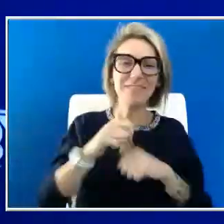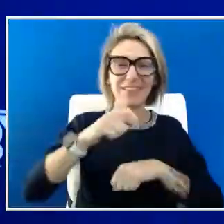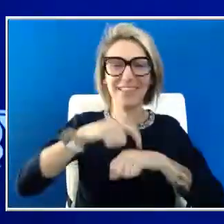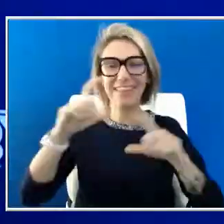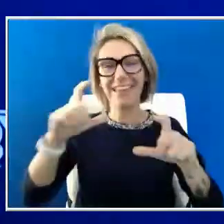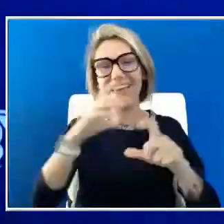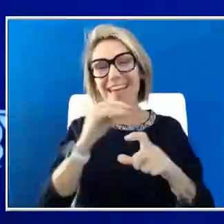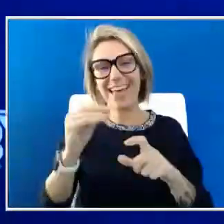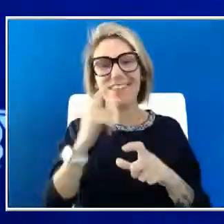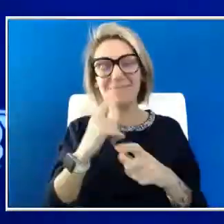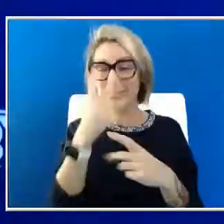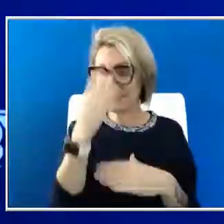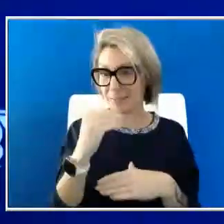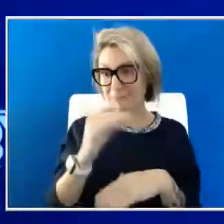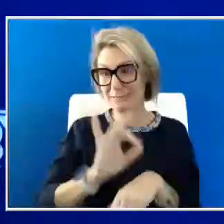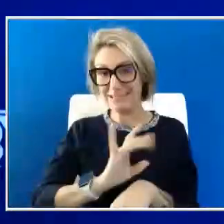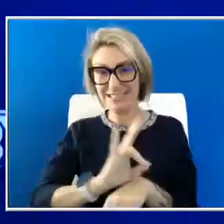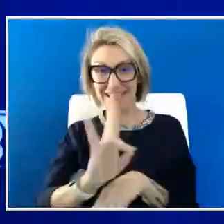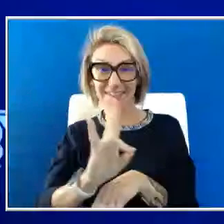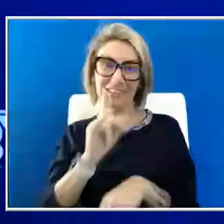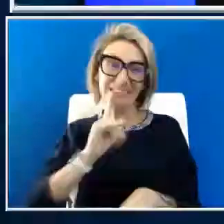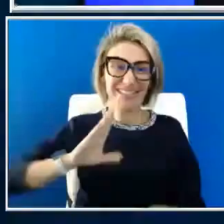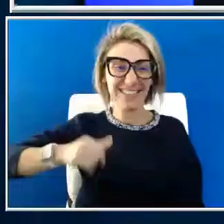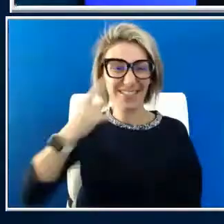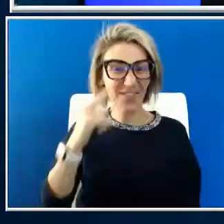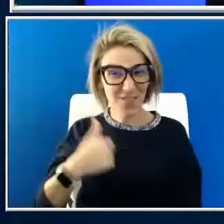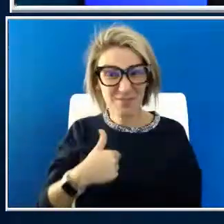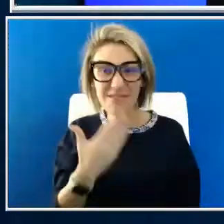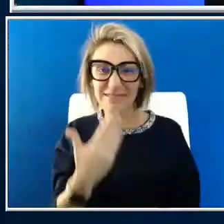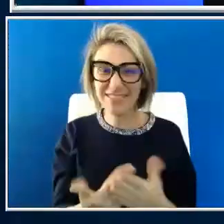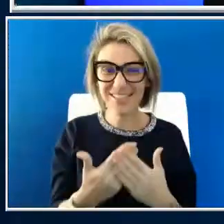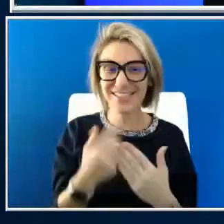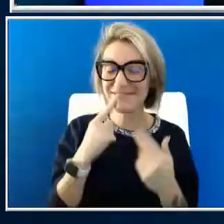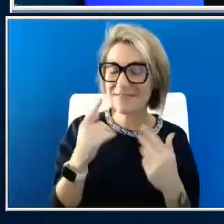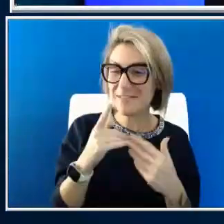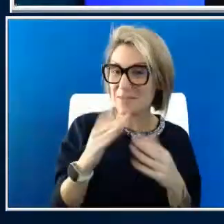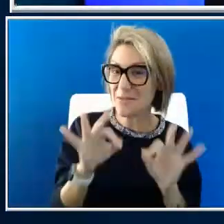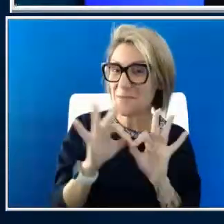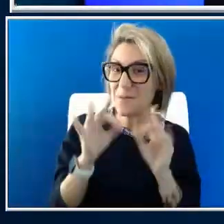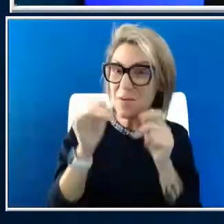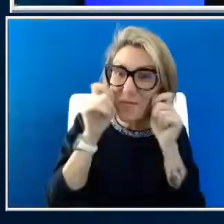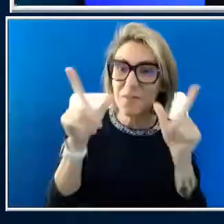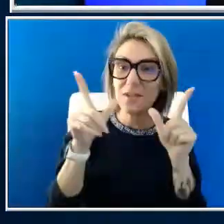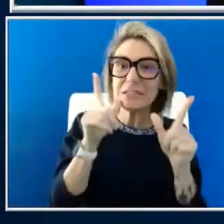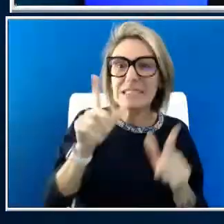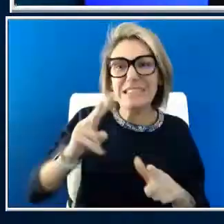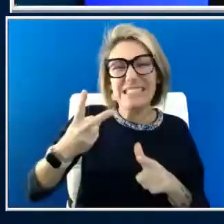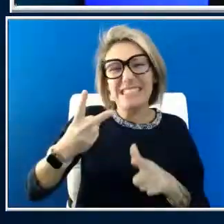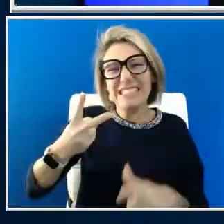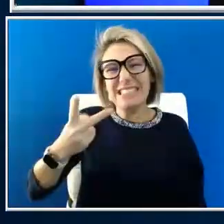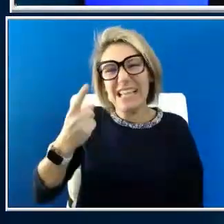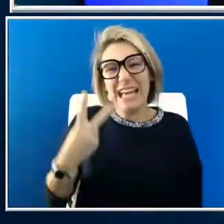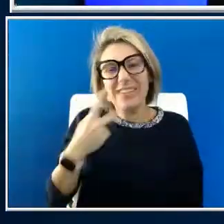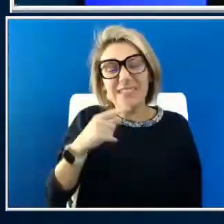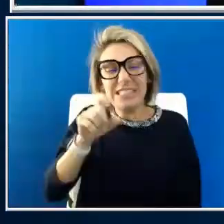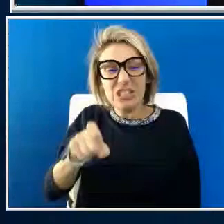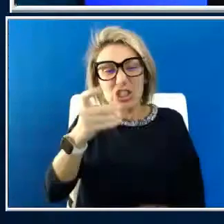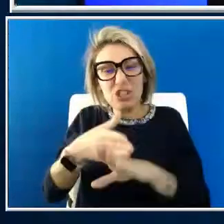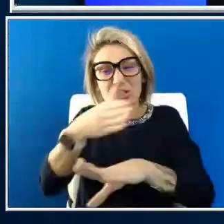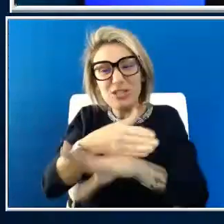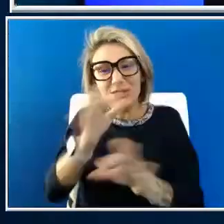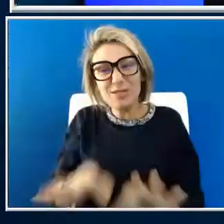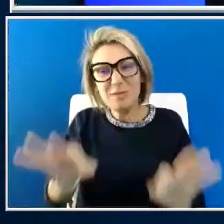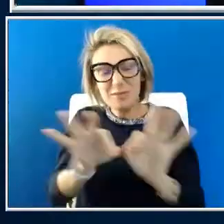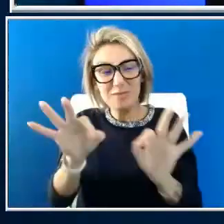sleeping late for me. So it was all good. It was good, Yeah. A good game. It was worth getting up for. Yeah, the second half could have been a little bit better. But at least they got the win. That's the